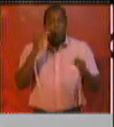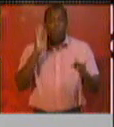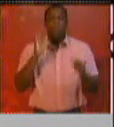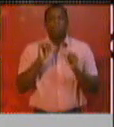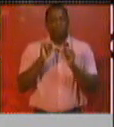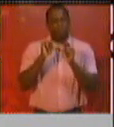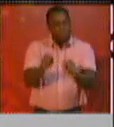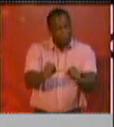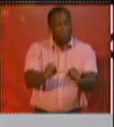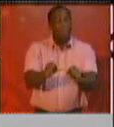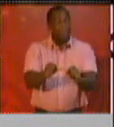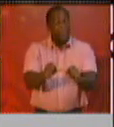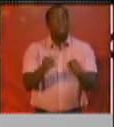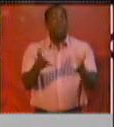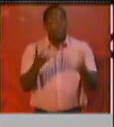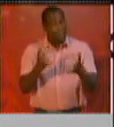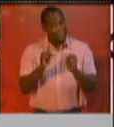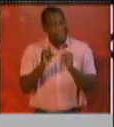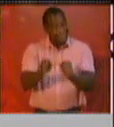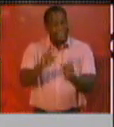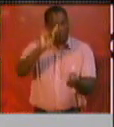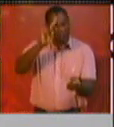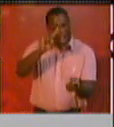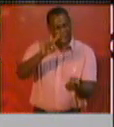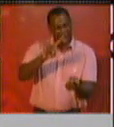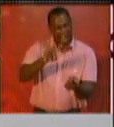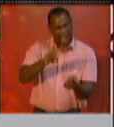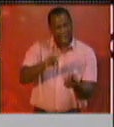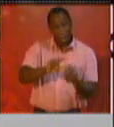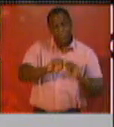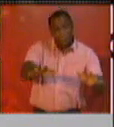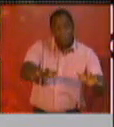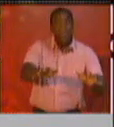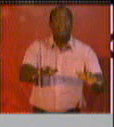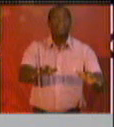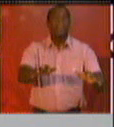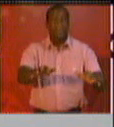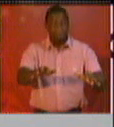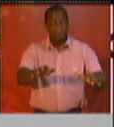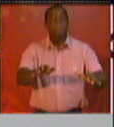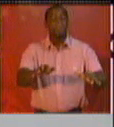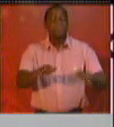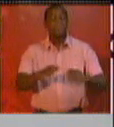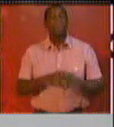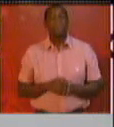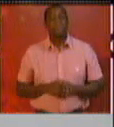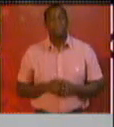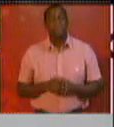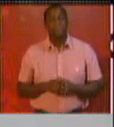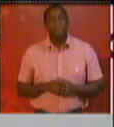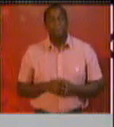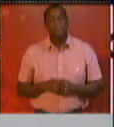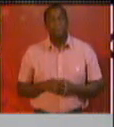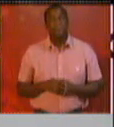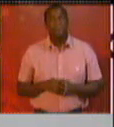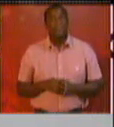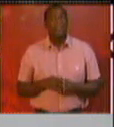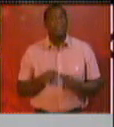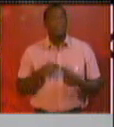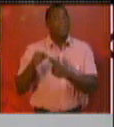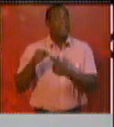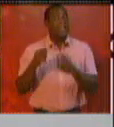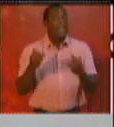maintain the reduced transmission that we are currently experiencing. As we move into this very